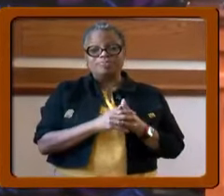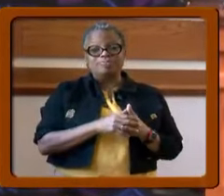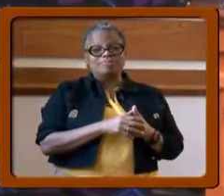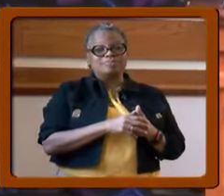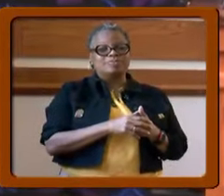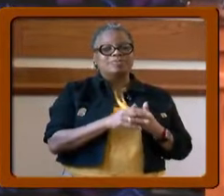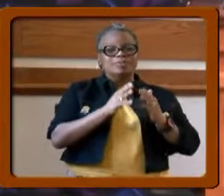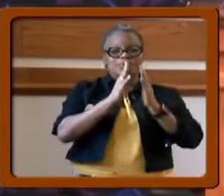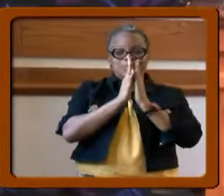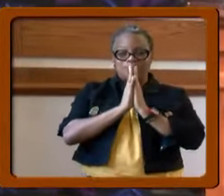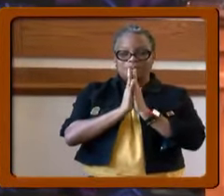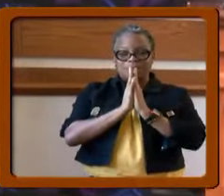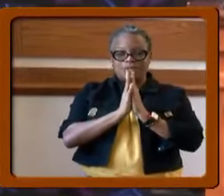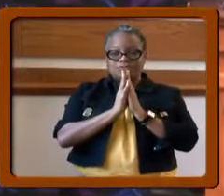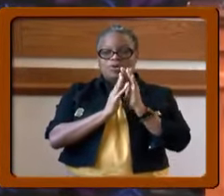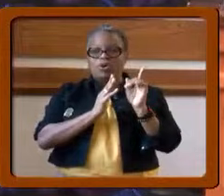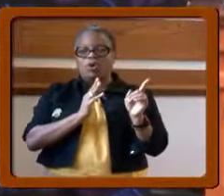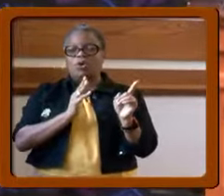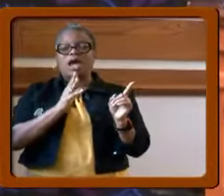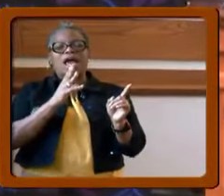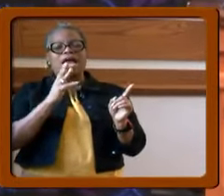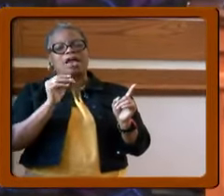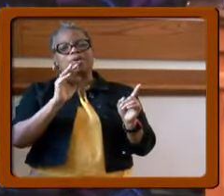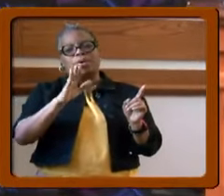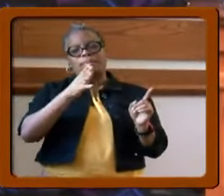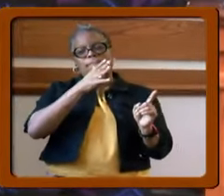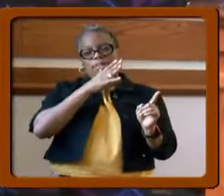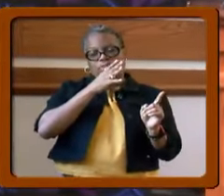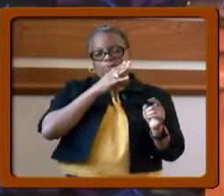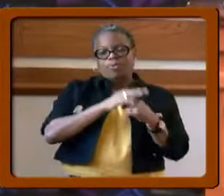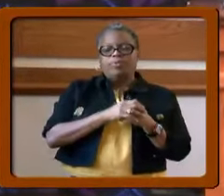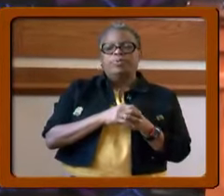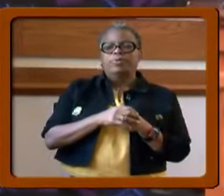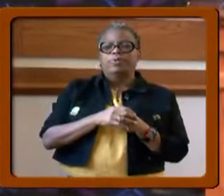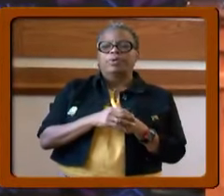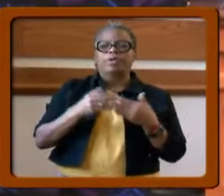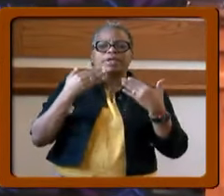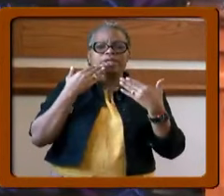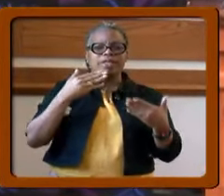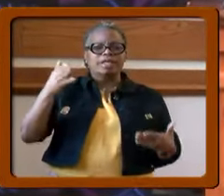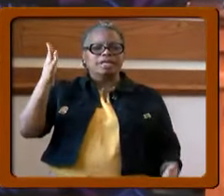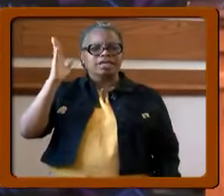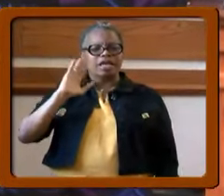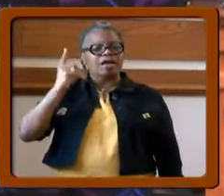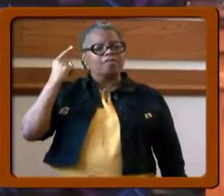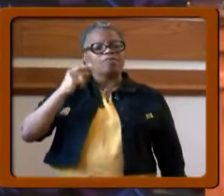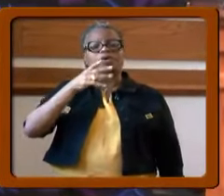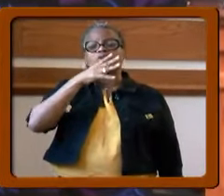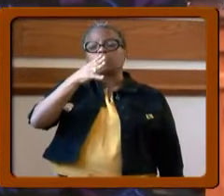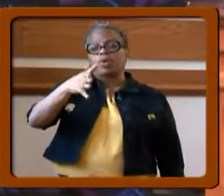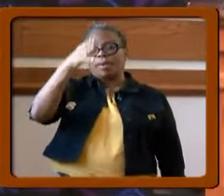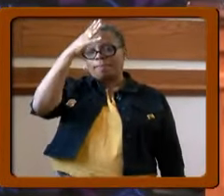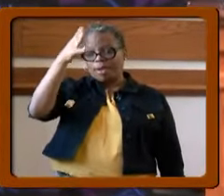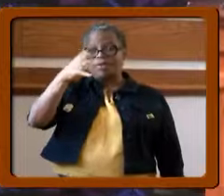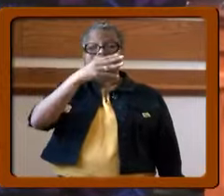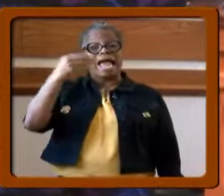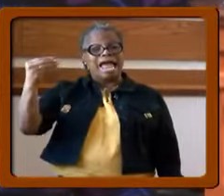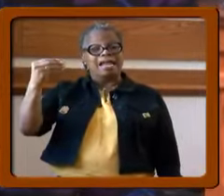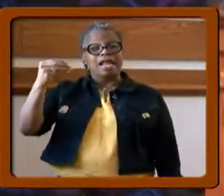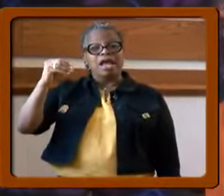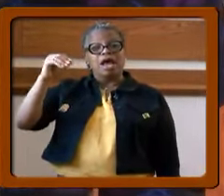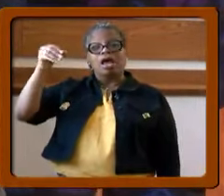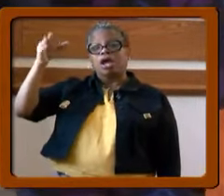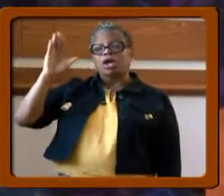We pray for her. We pray for Tanisha, her mother. We thank God for grandparents and godparents.